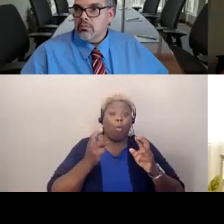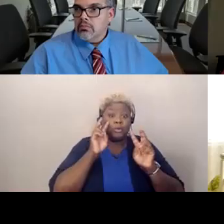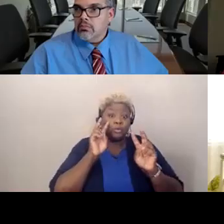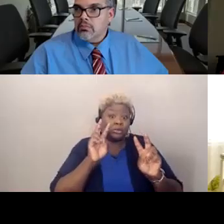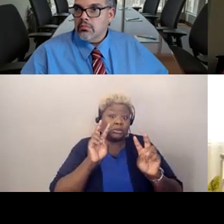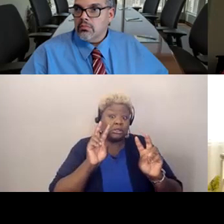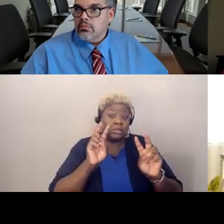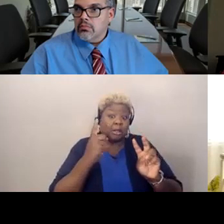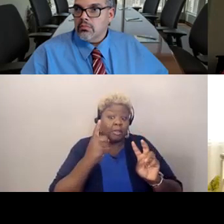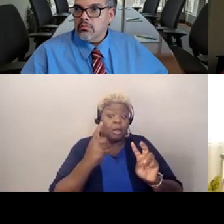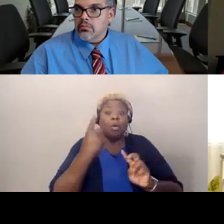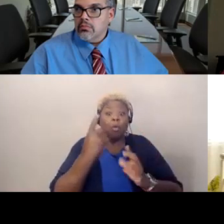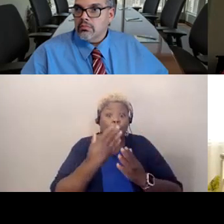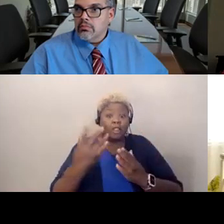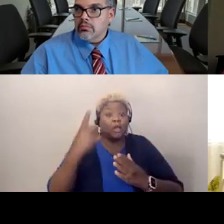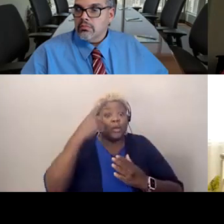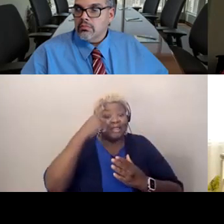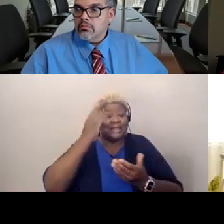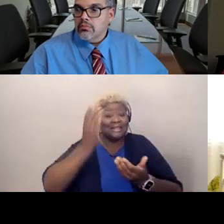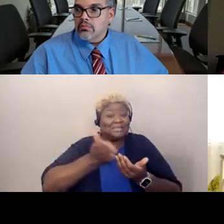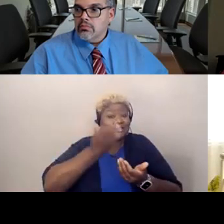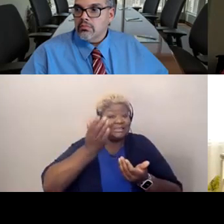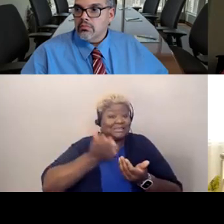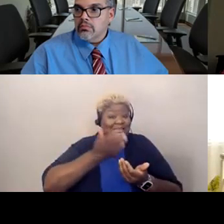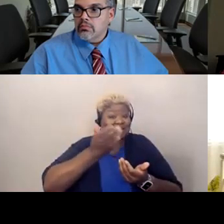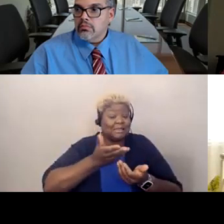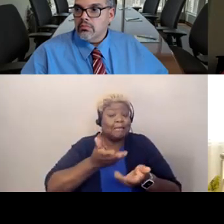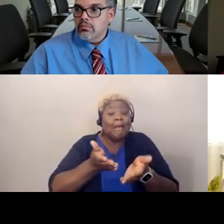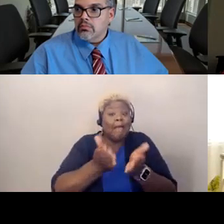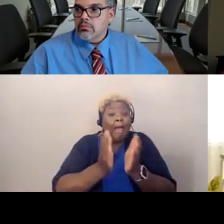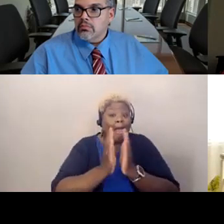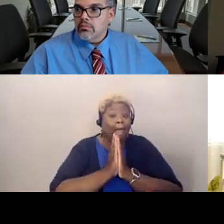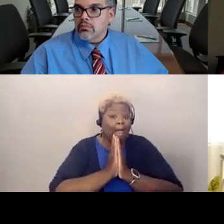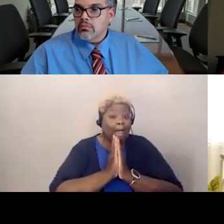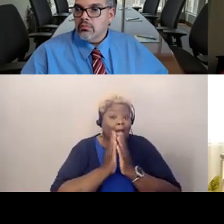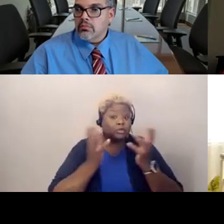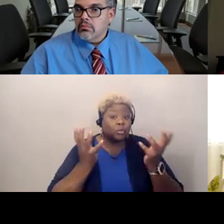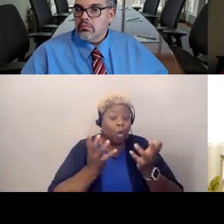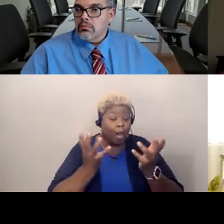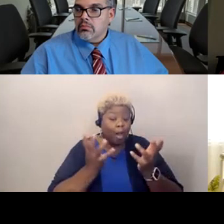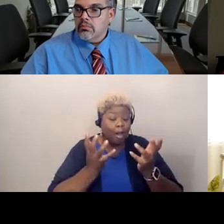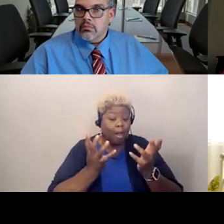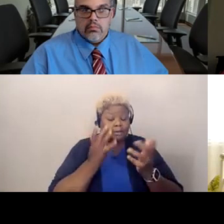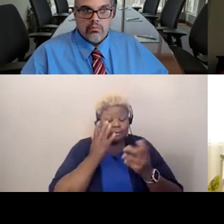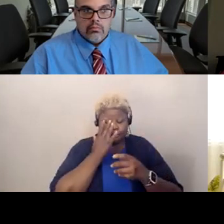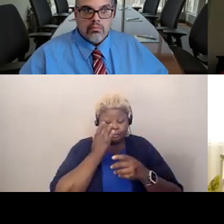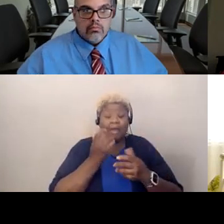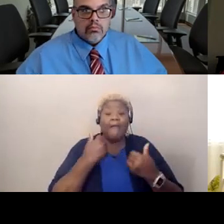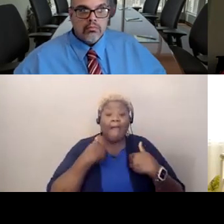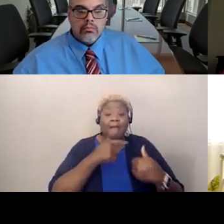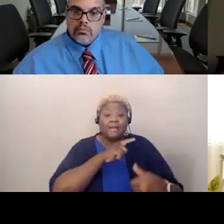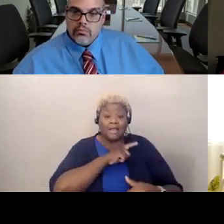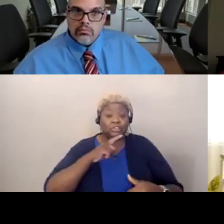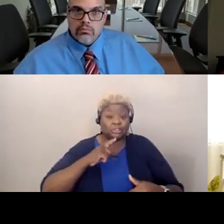something. One thing that we think would be an easy ask is to run legislation that would